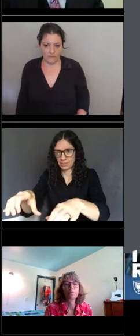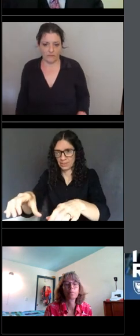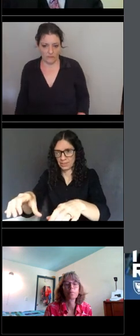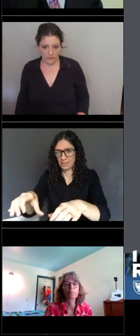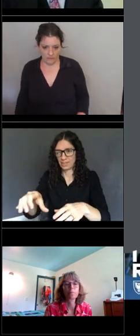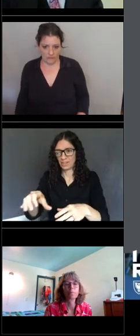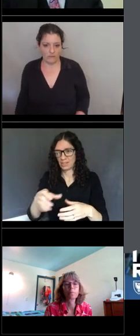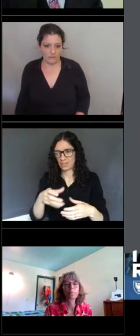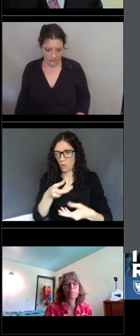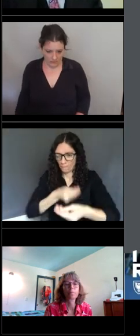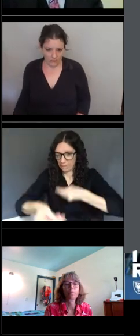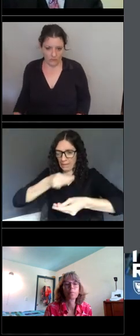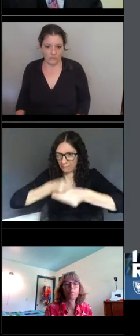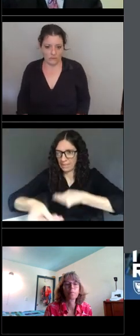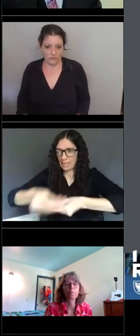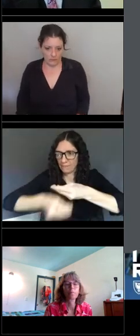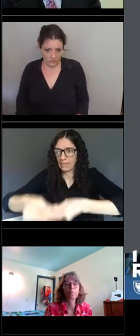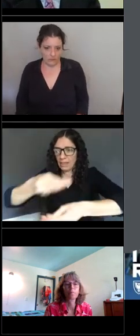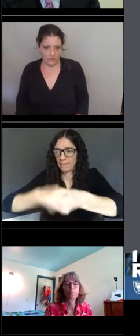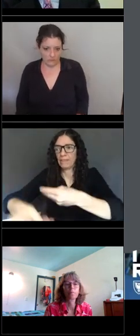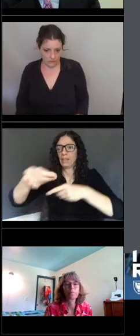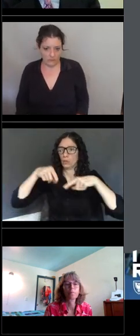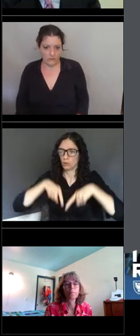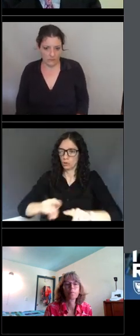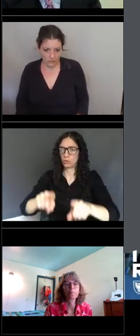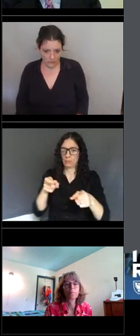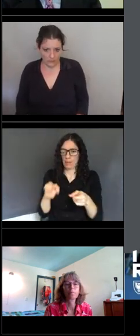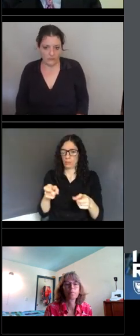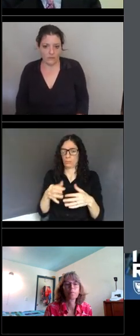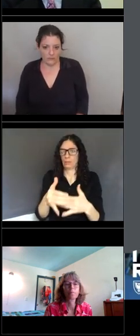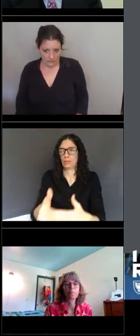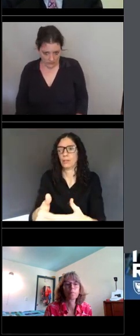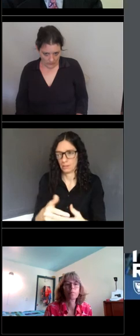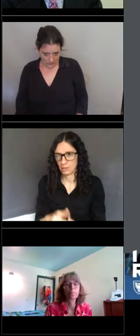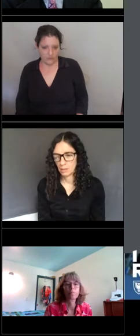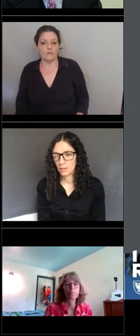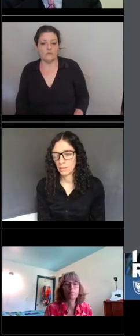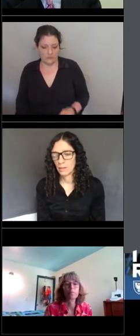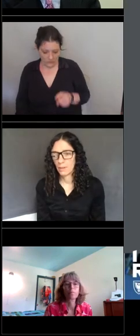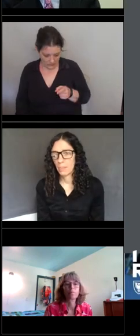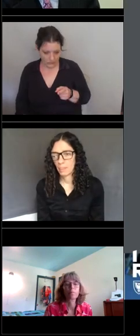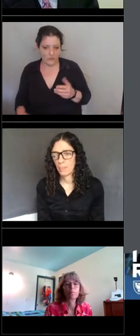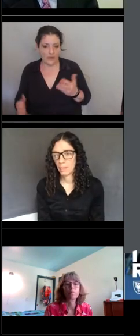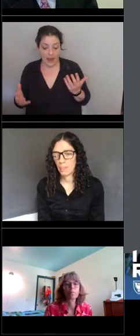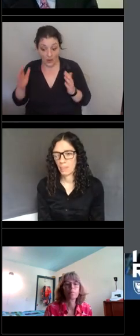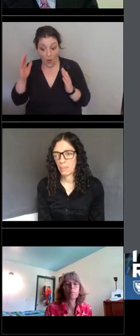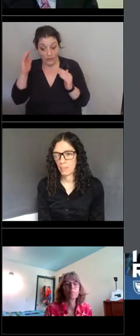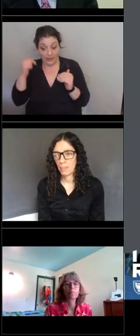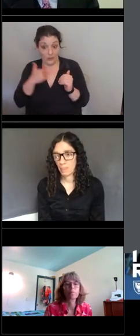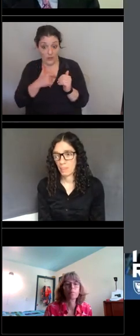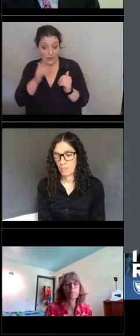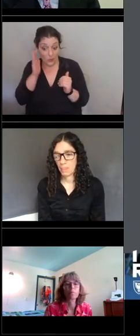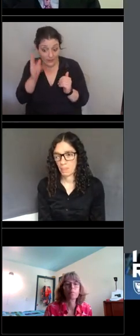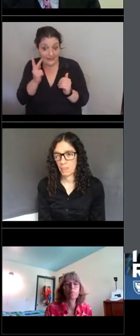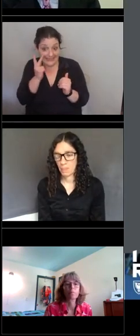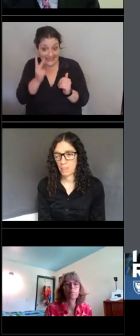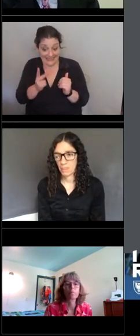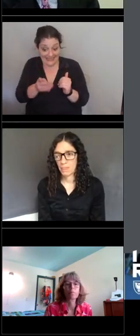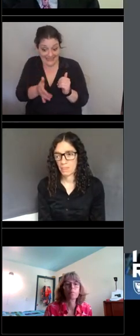as management plans get updated, and then we comb through the new updated management plans, that we'll see a growth in these,